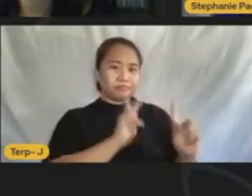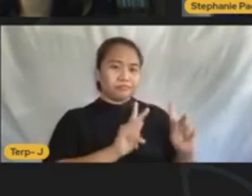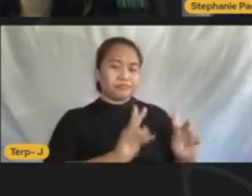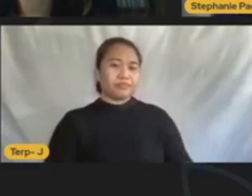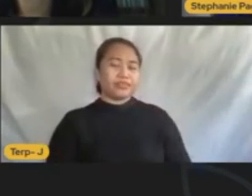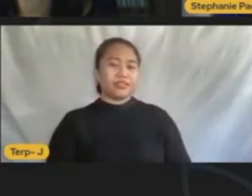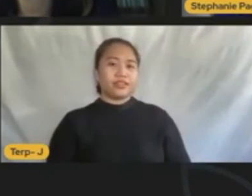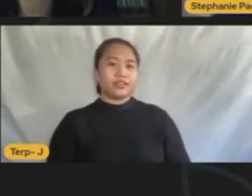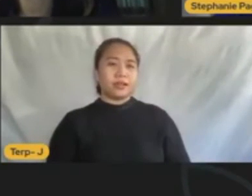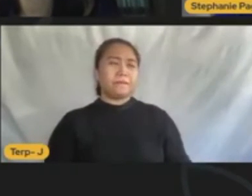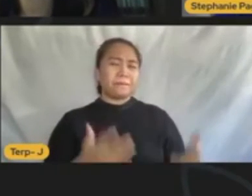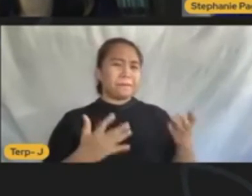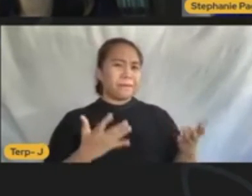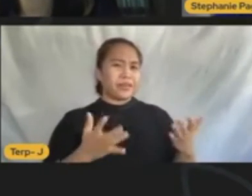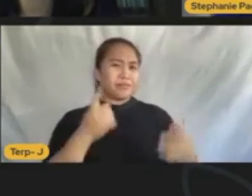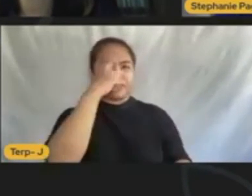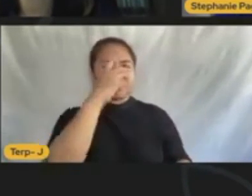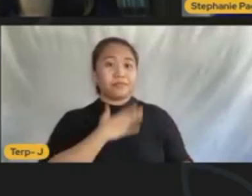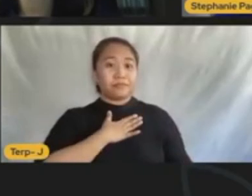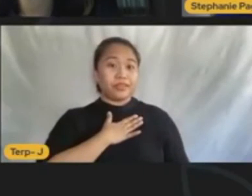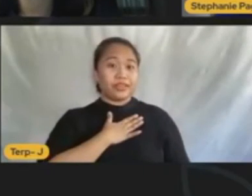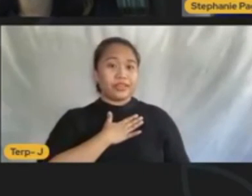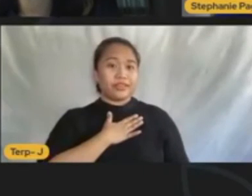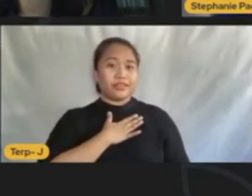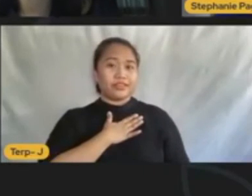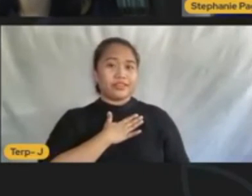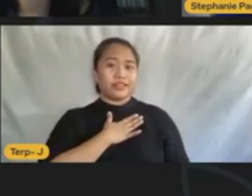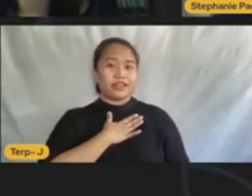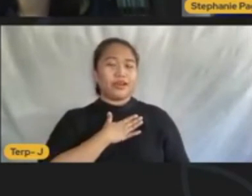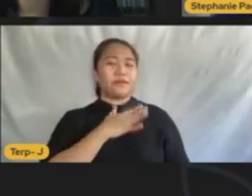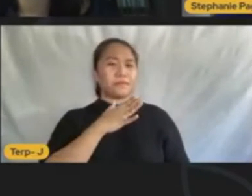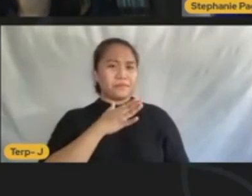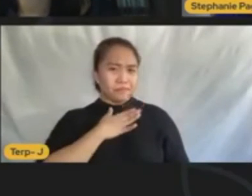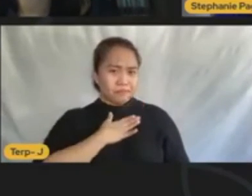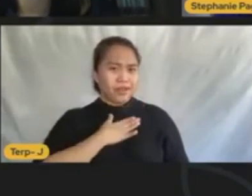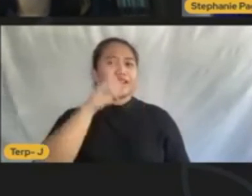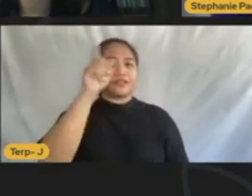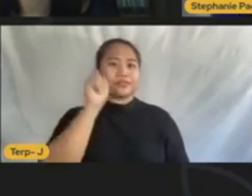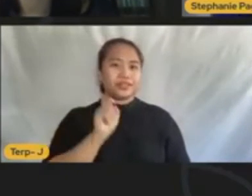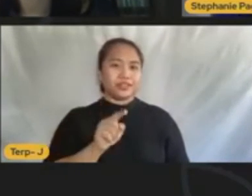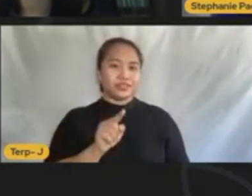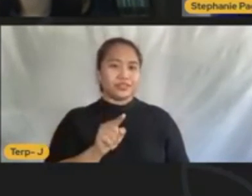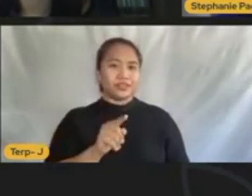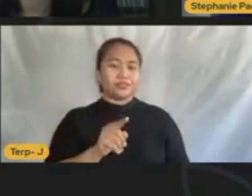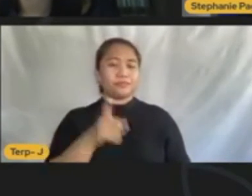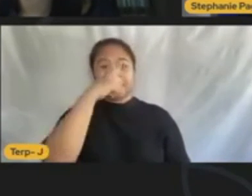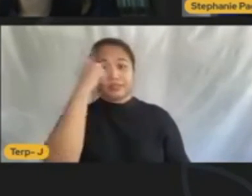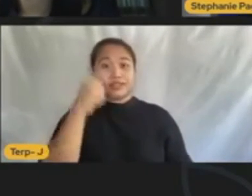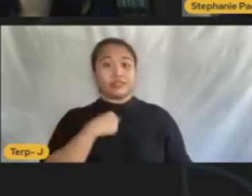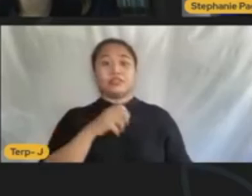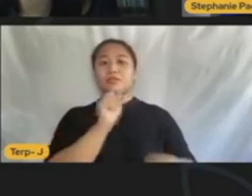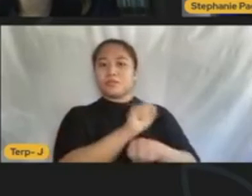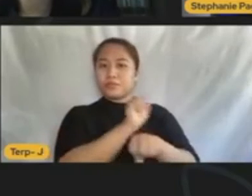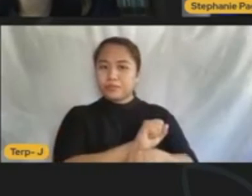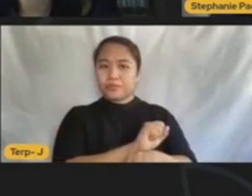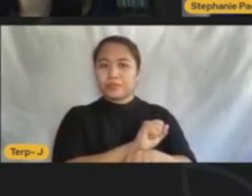Siguro for me lang yung question sa mind ko kasi yung work ko kasi bilang problem